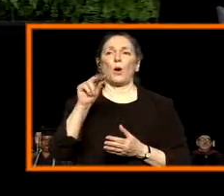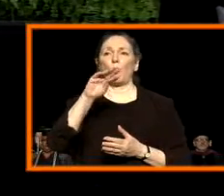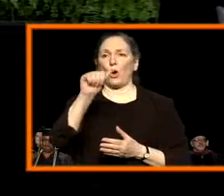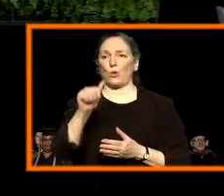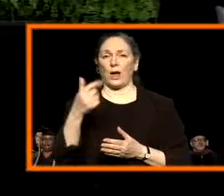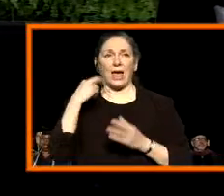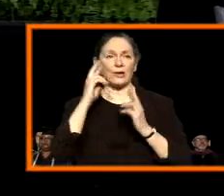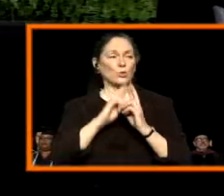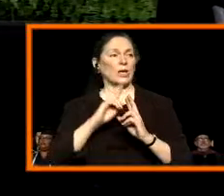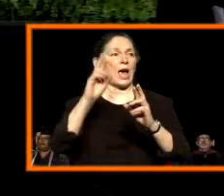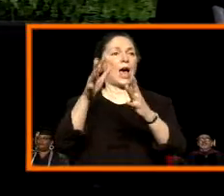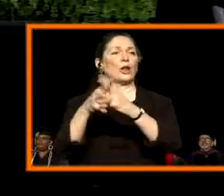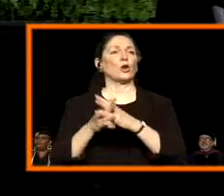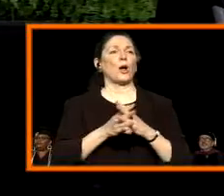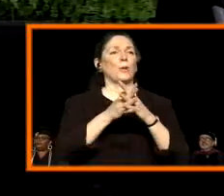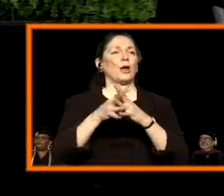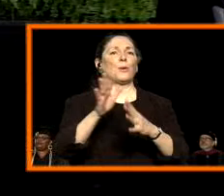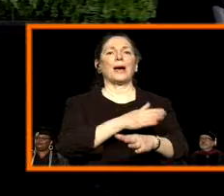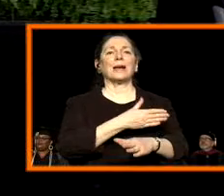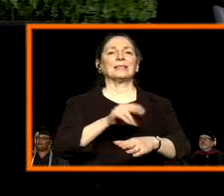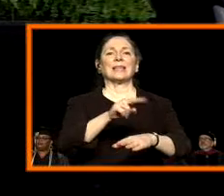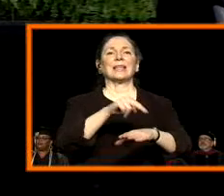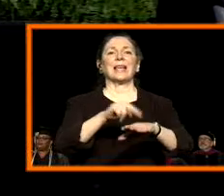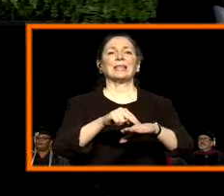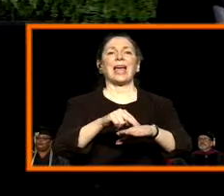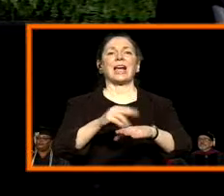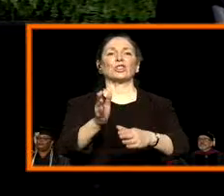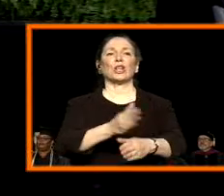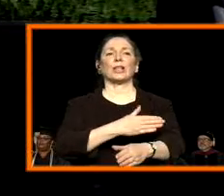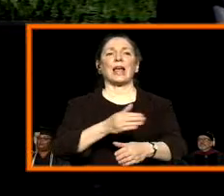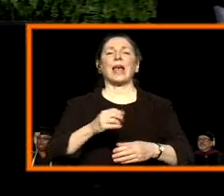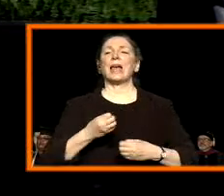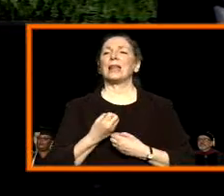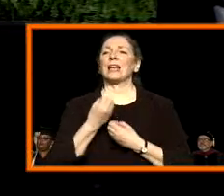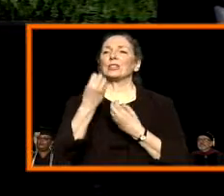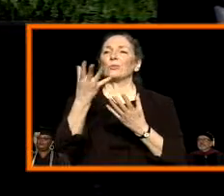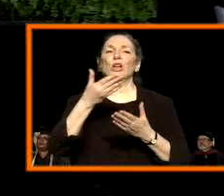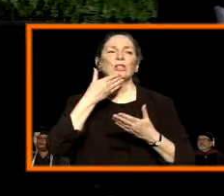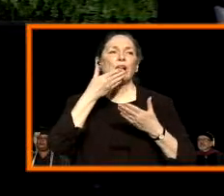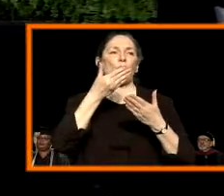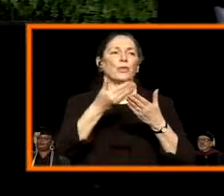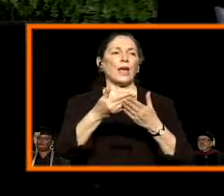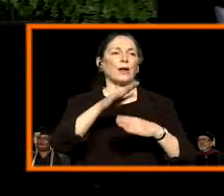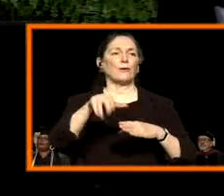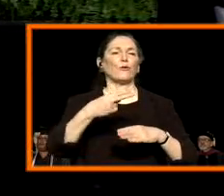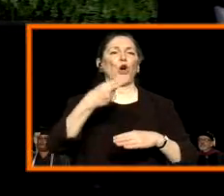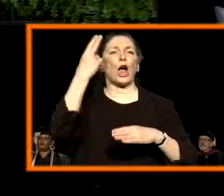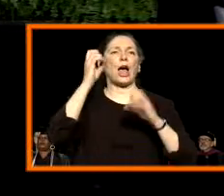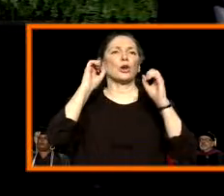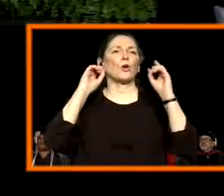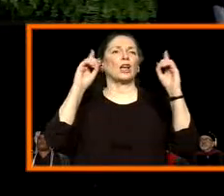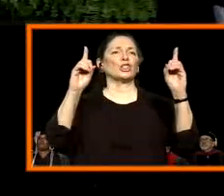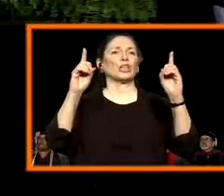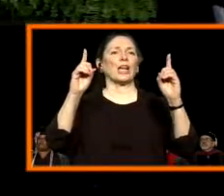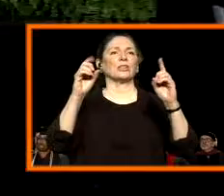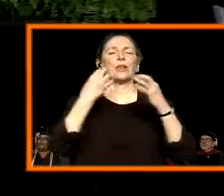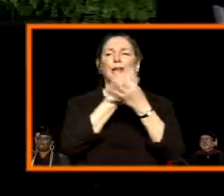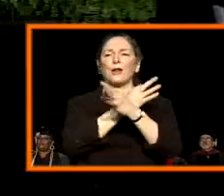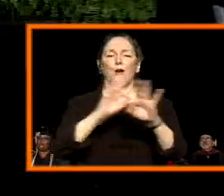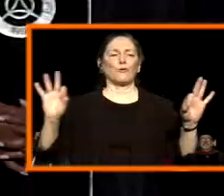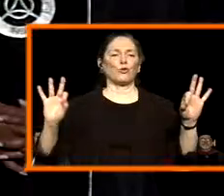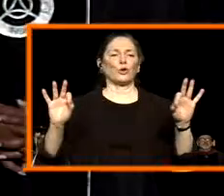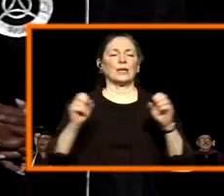as we honor America by singing the national anthem and expressing our gratitude for higher education in a